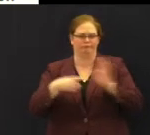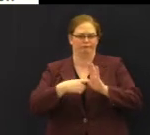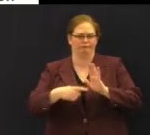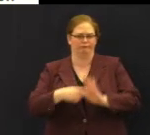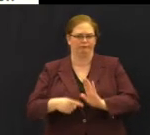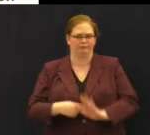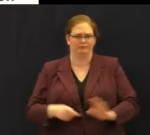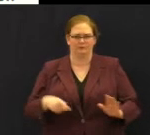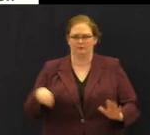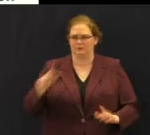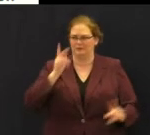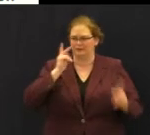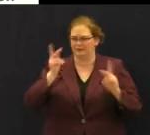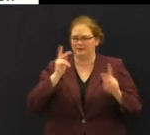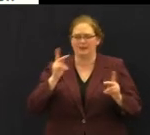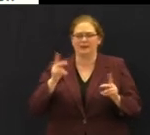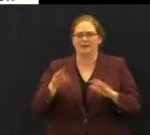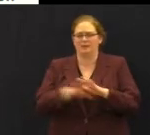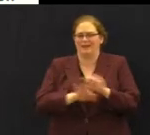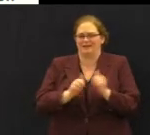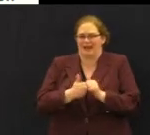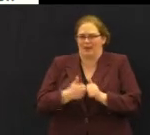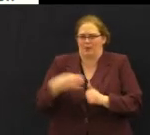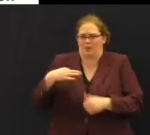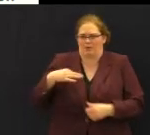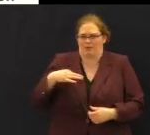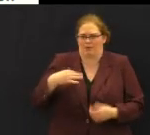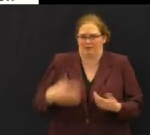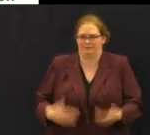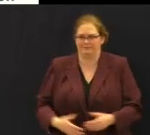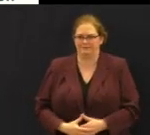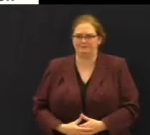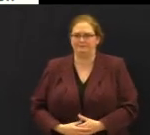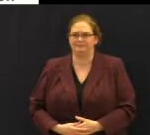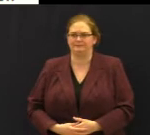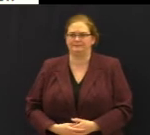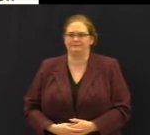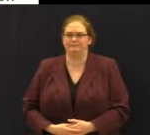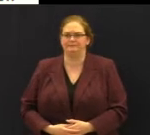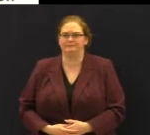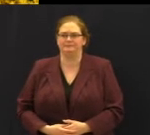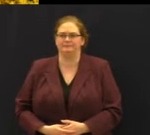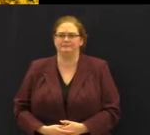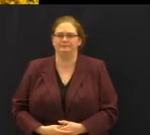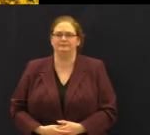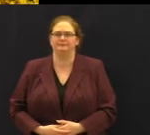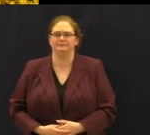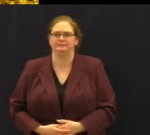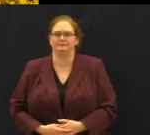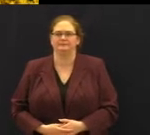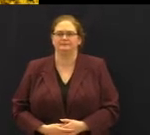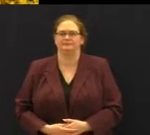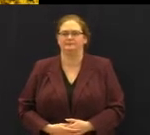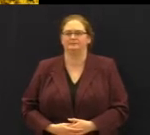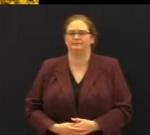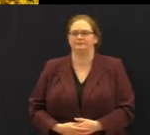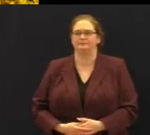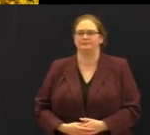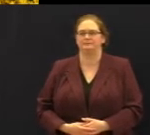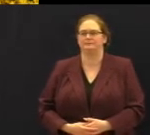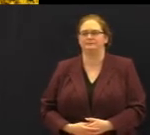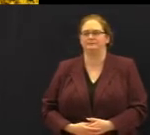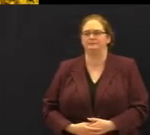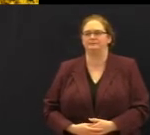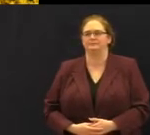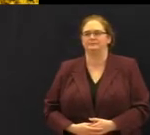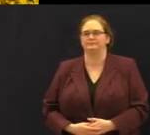landlords can see the basics of how to apply and the basics about eligibility. So moving on to the next slide. So